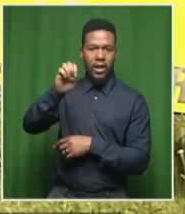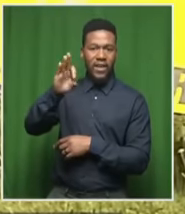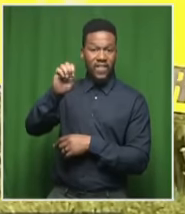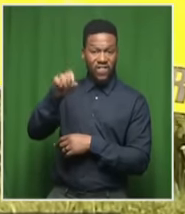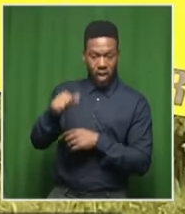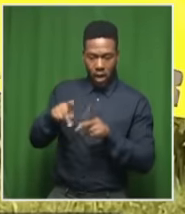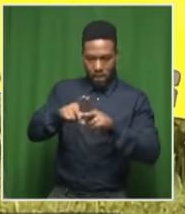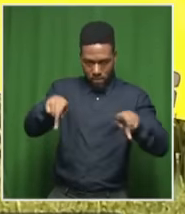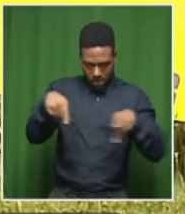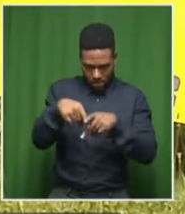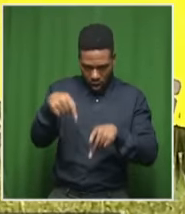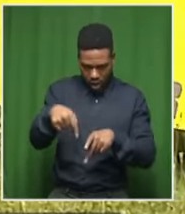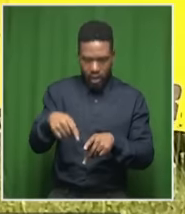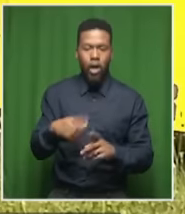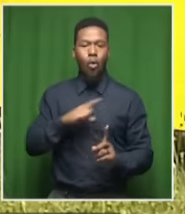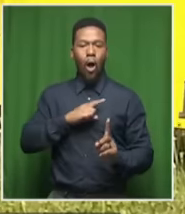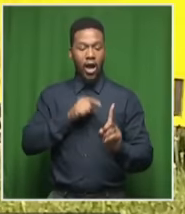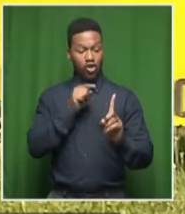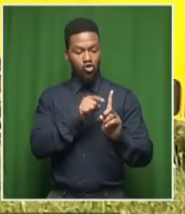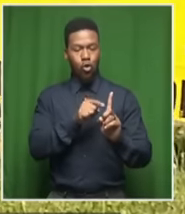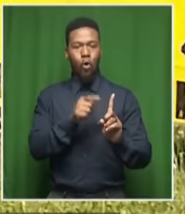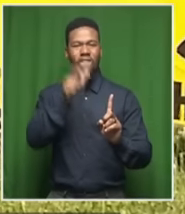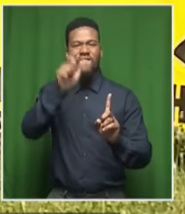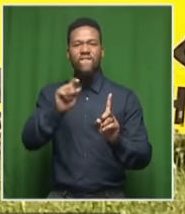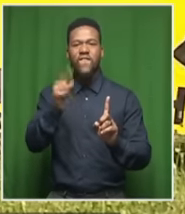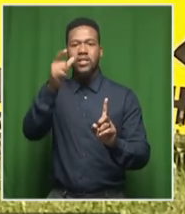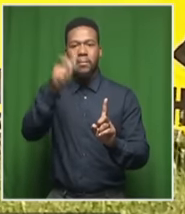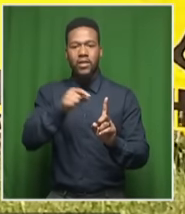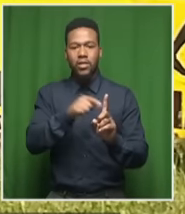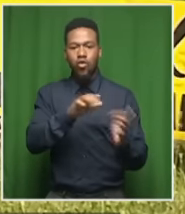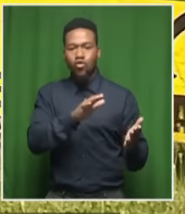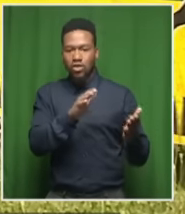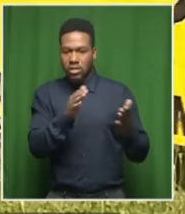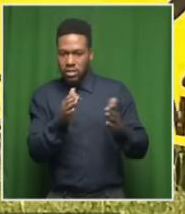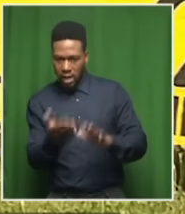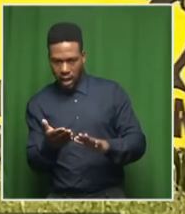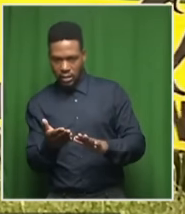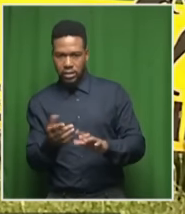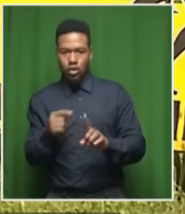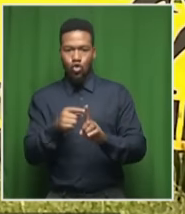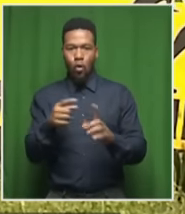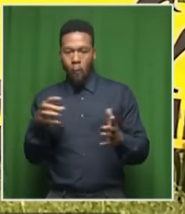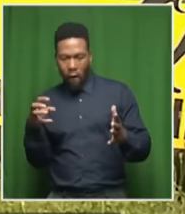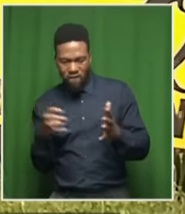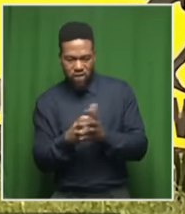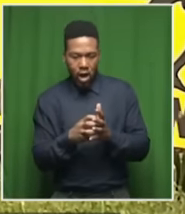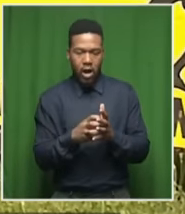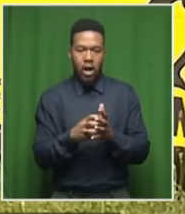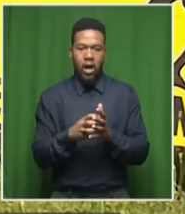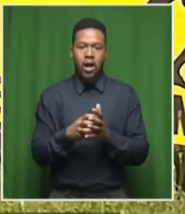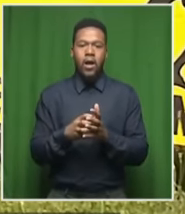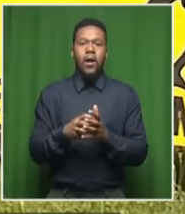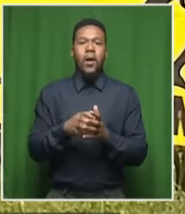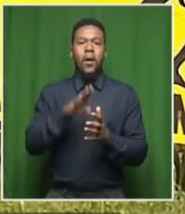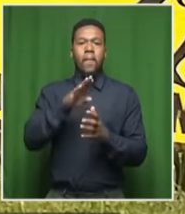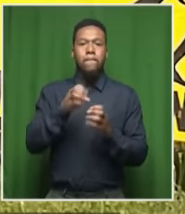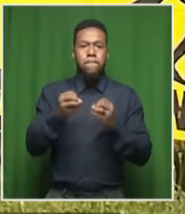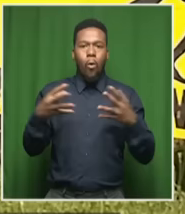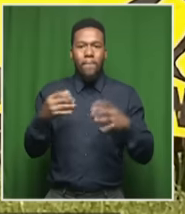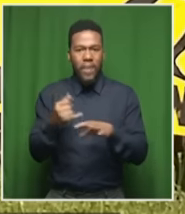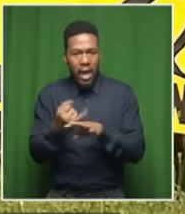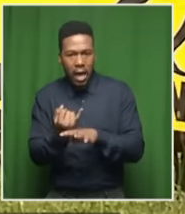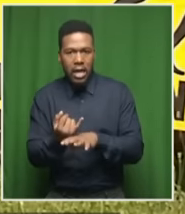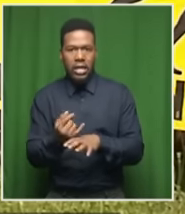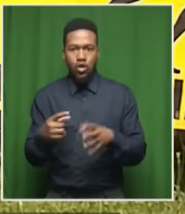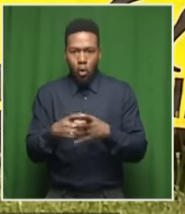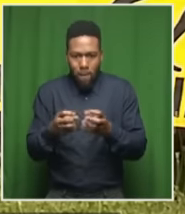in 1961 when he put a bomb in Dube, and he timed it very early that it exploded on him. So the park is named after